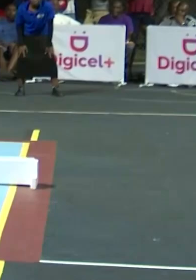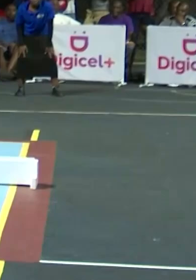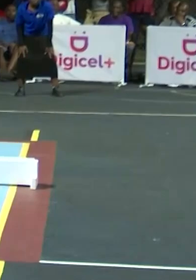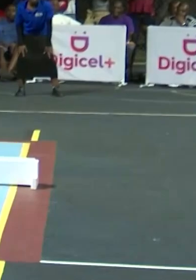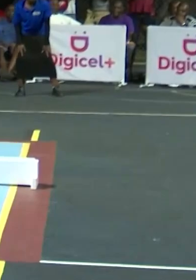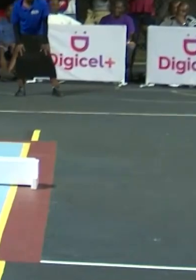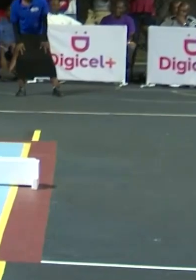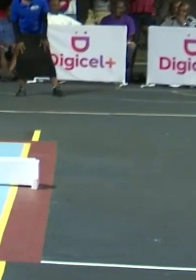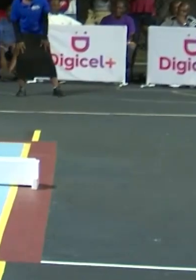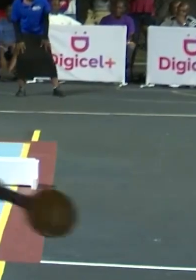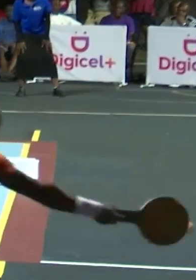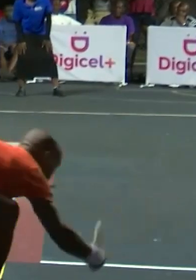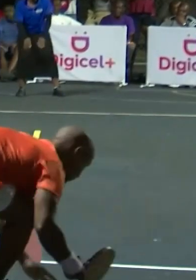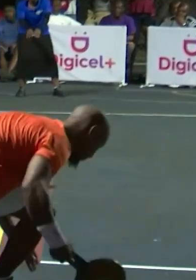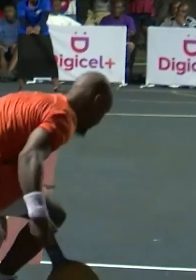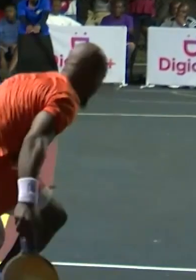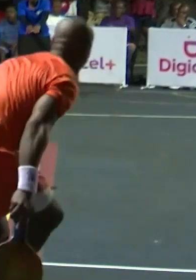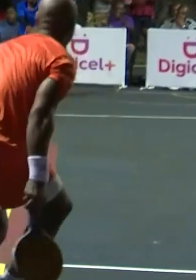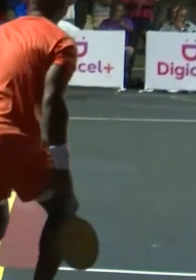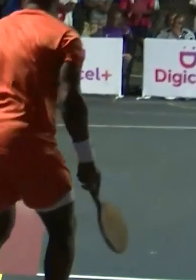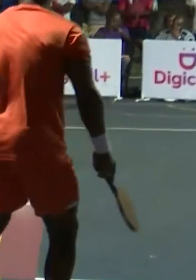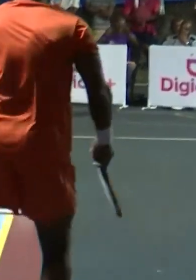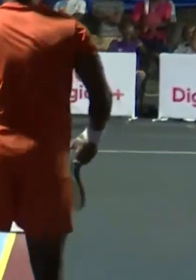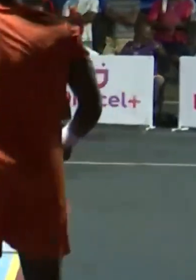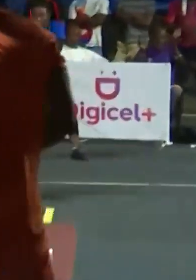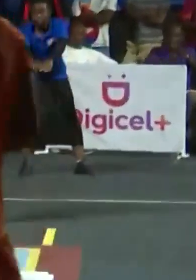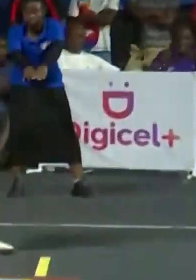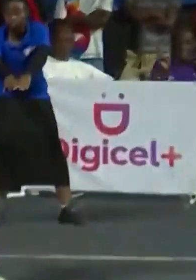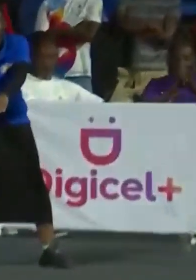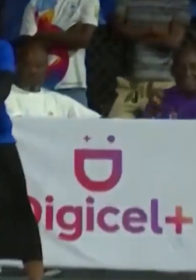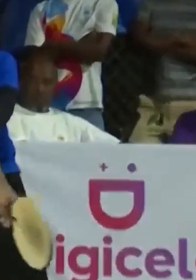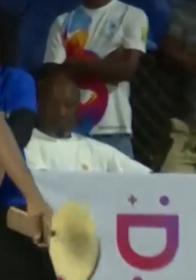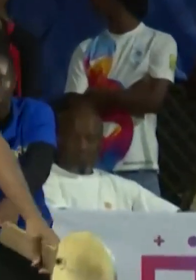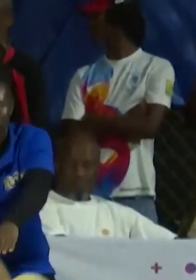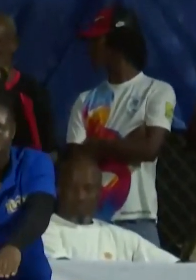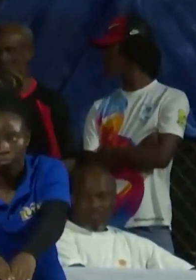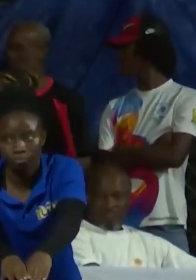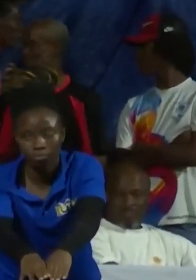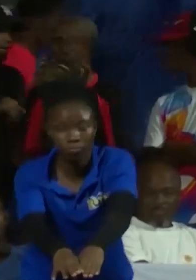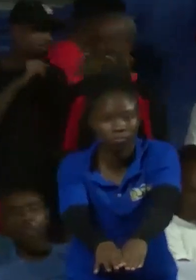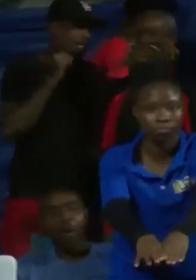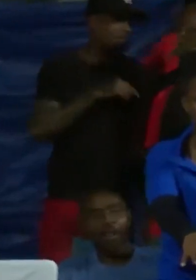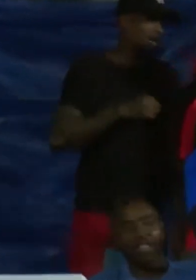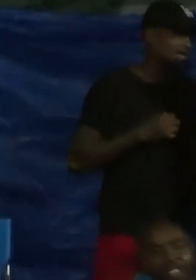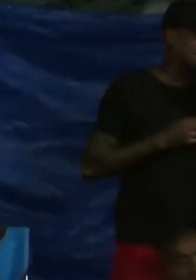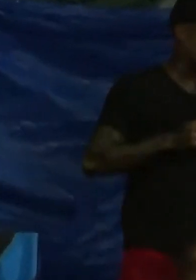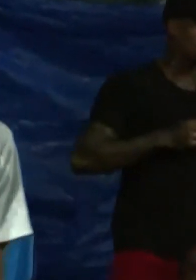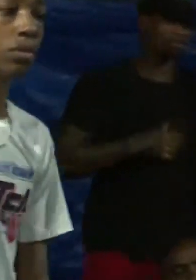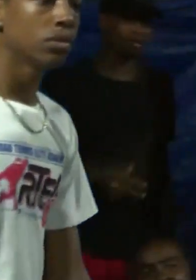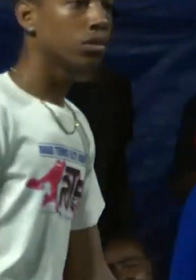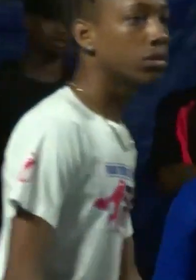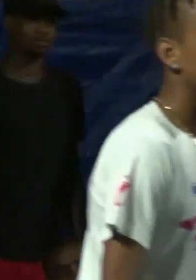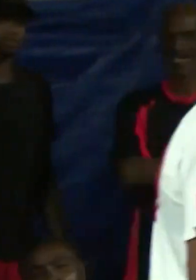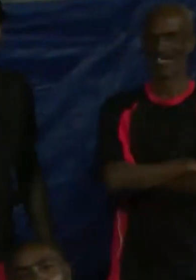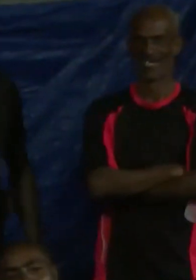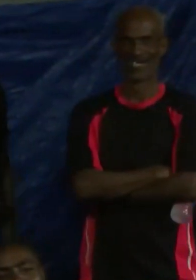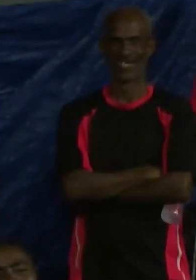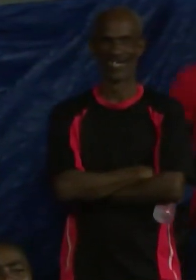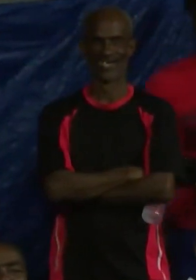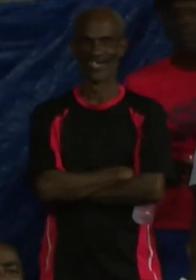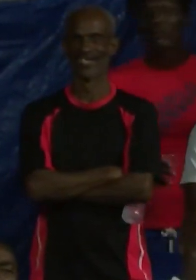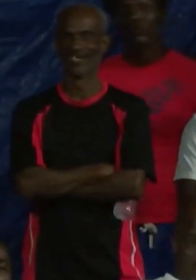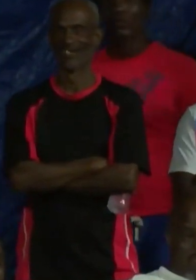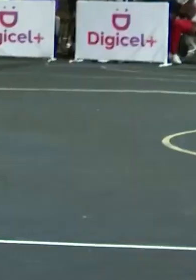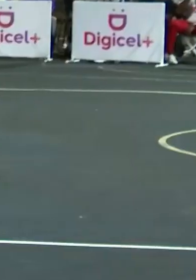in the screen up against the young and upcoming Suave Clark, who gave the veteran some lessons in between. The crowd was loving